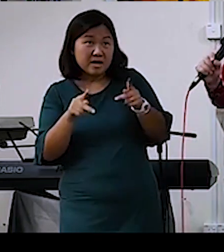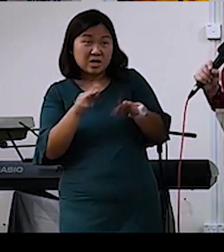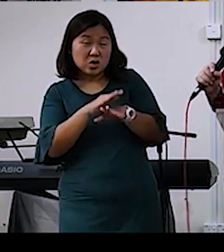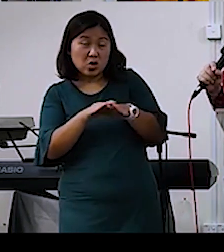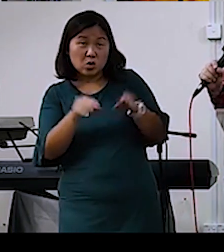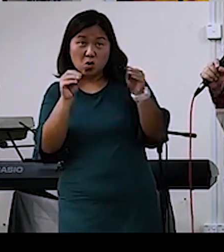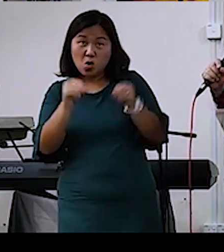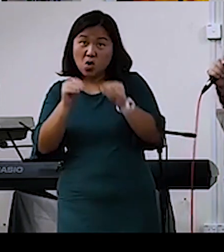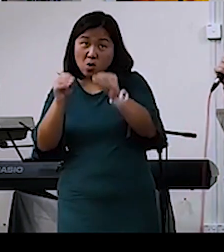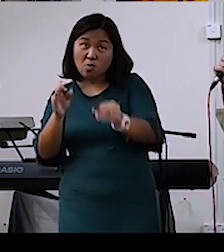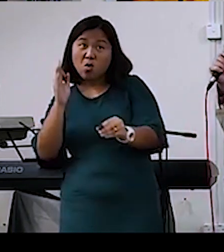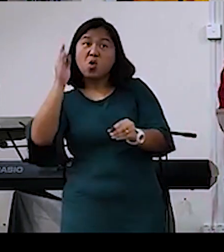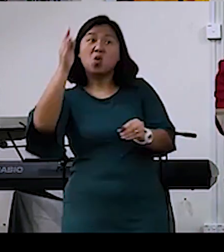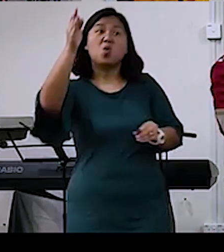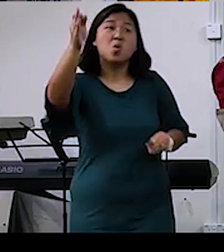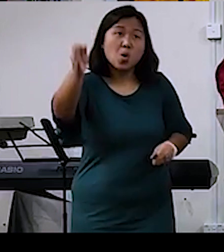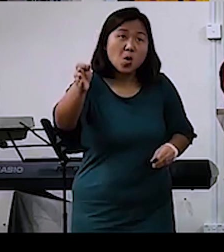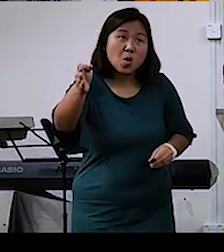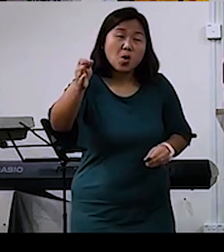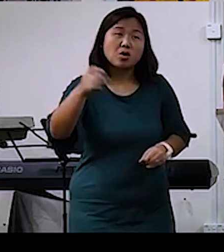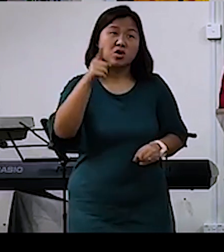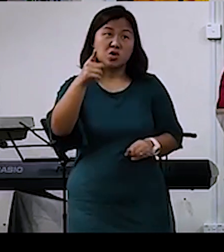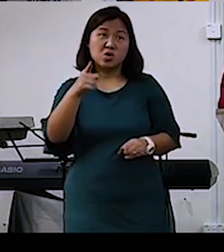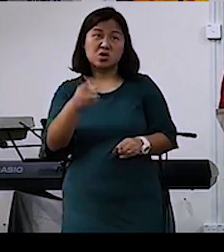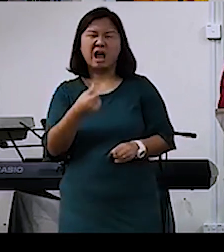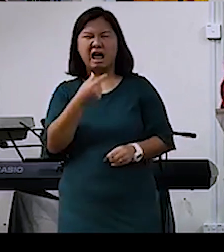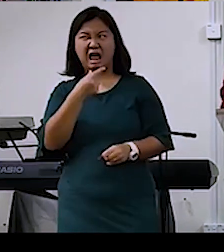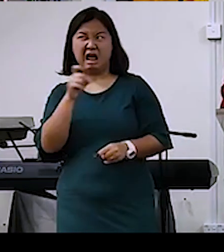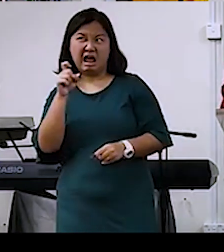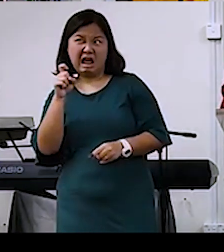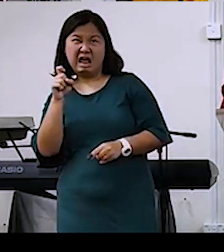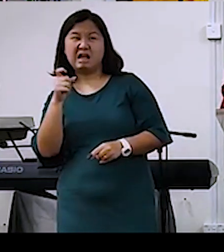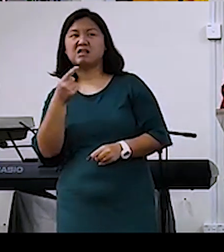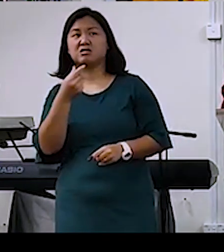not renounced. Well, I'm an ex-gay, but you're still sleeping around with men. What ex-gay are you?